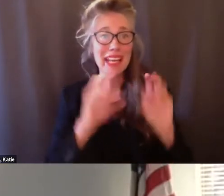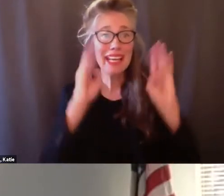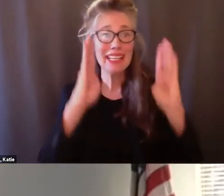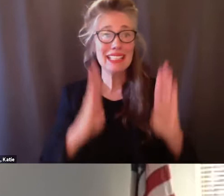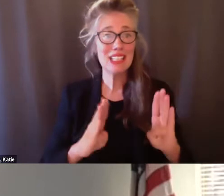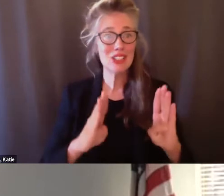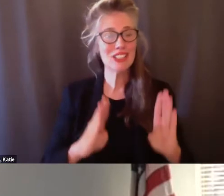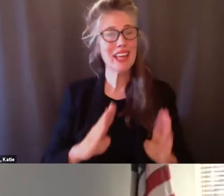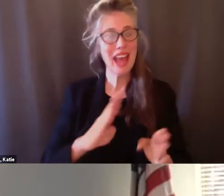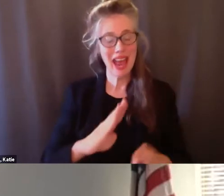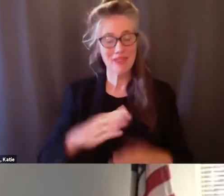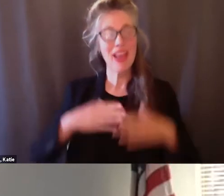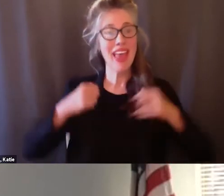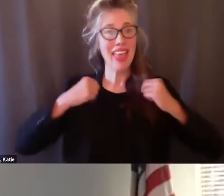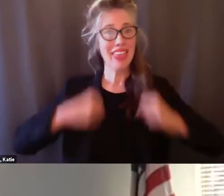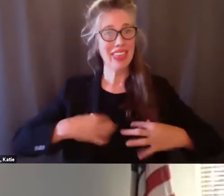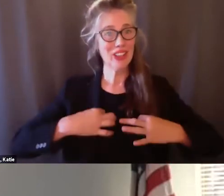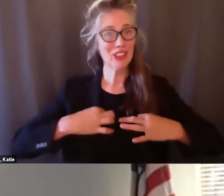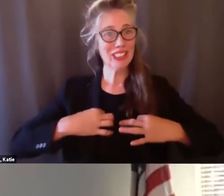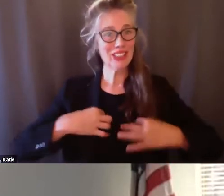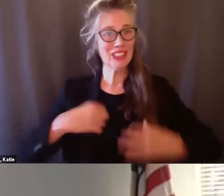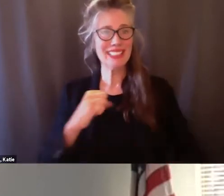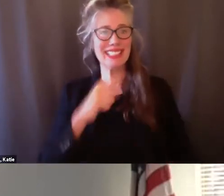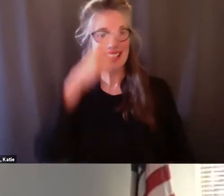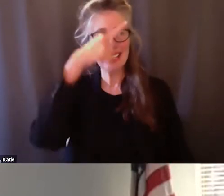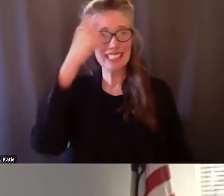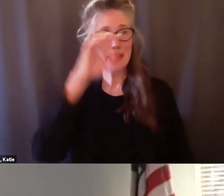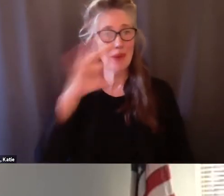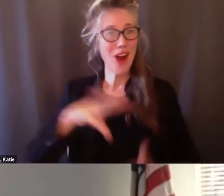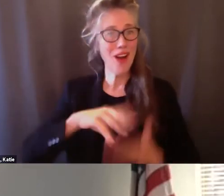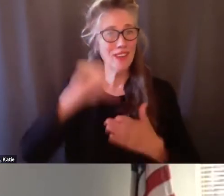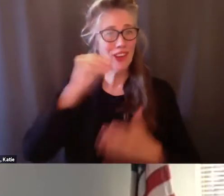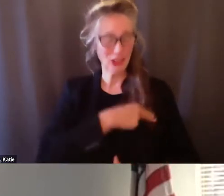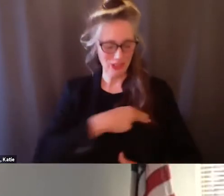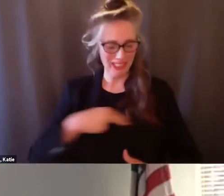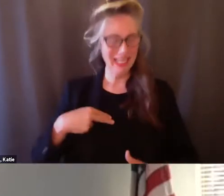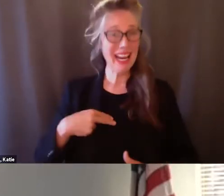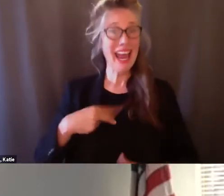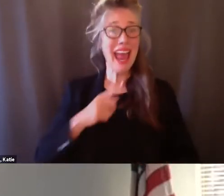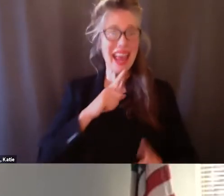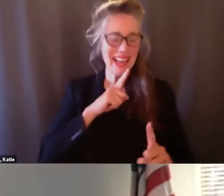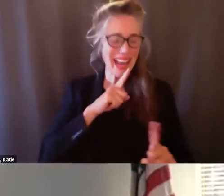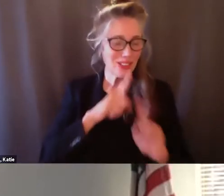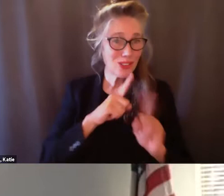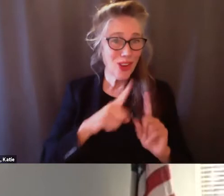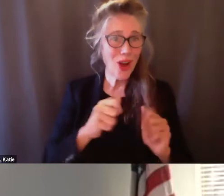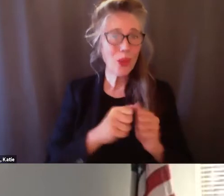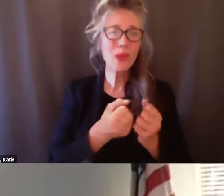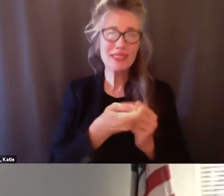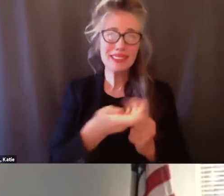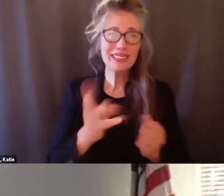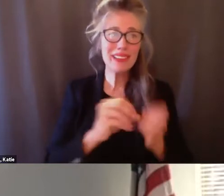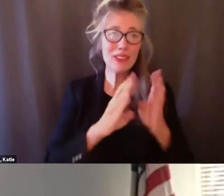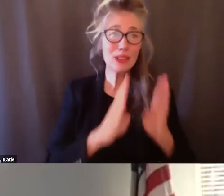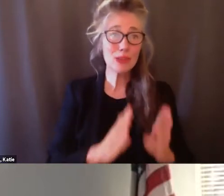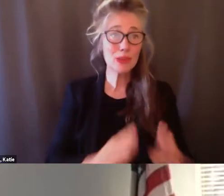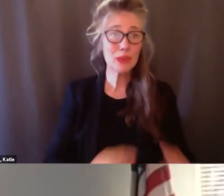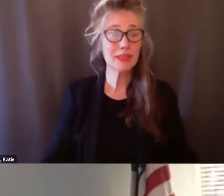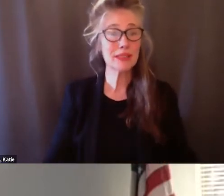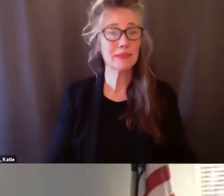Summer of Learning t-shirts, and I got a chance to talk to several of the students. And several of